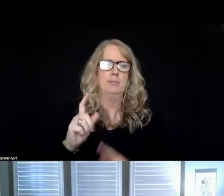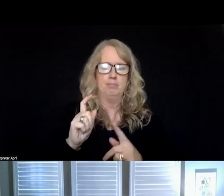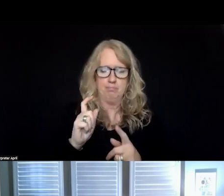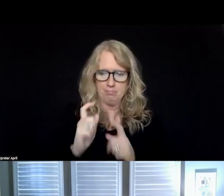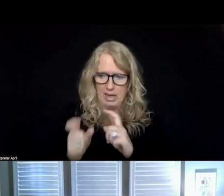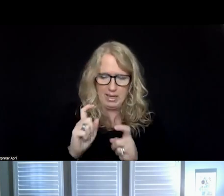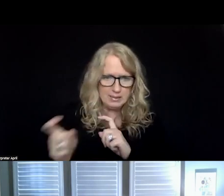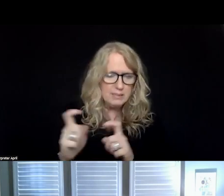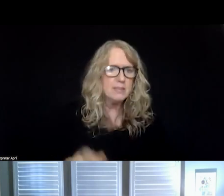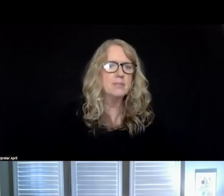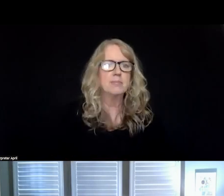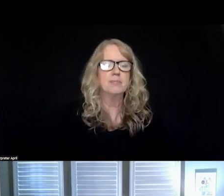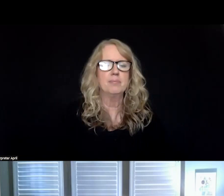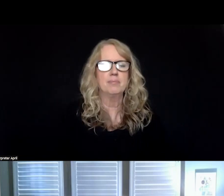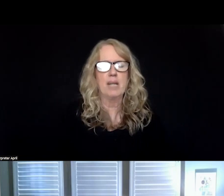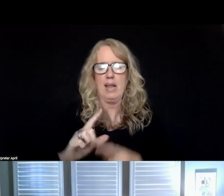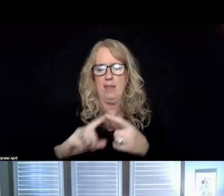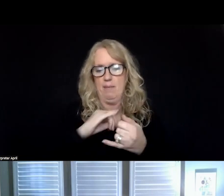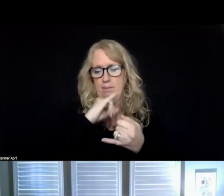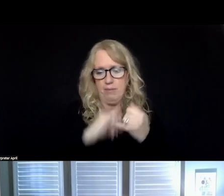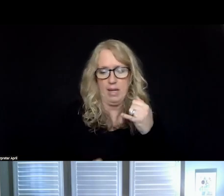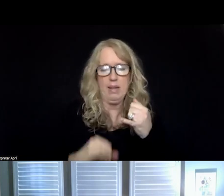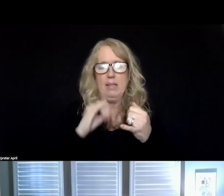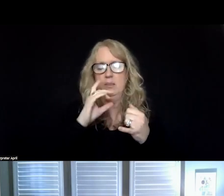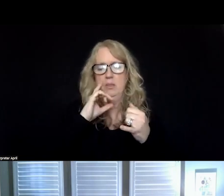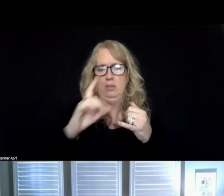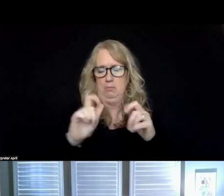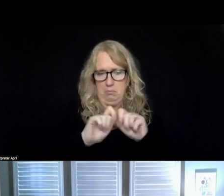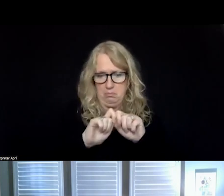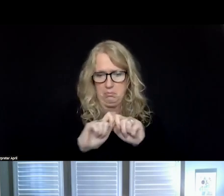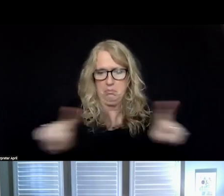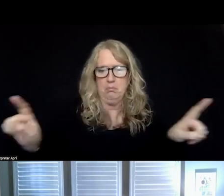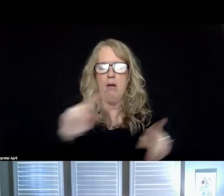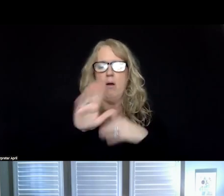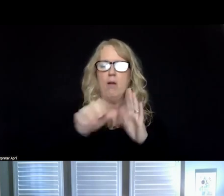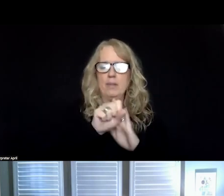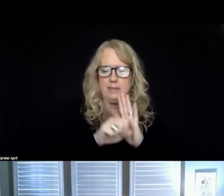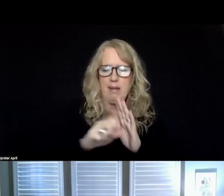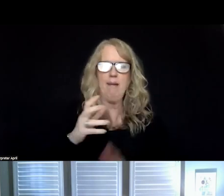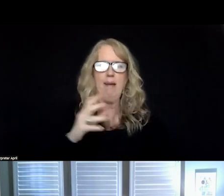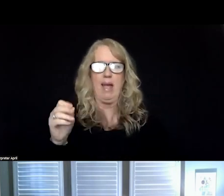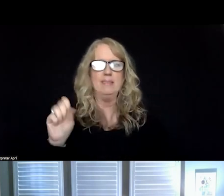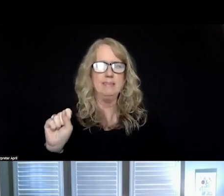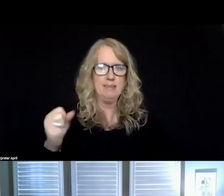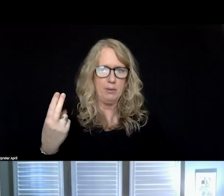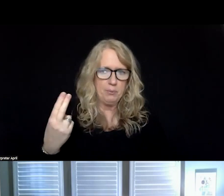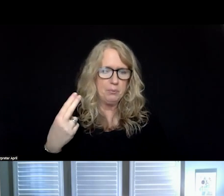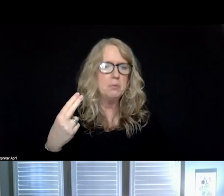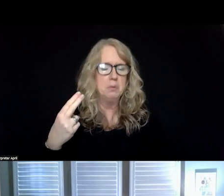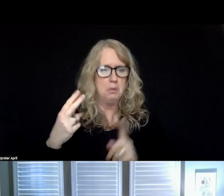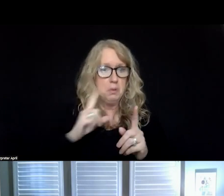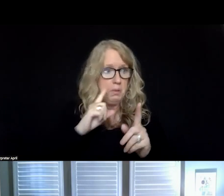it. And then when we finalized it, we sent it out to all the states and to the stakeholders so that it was available